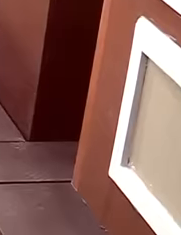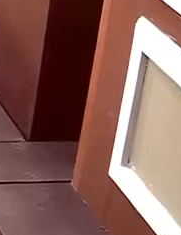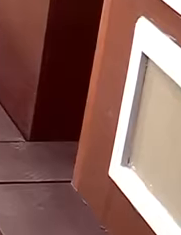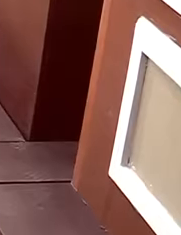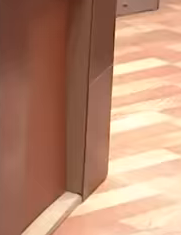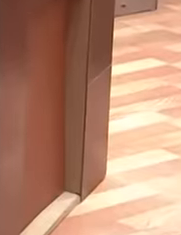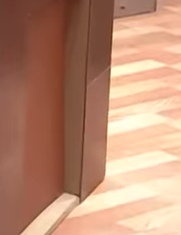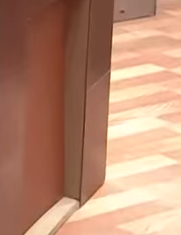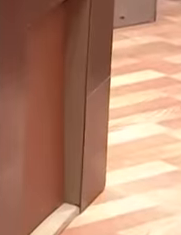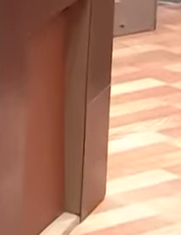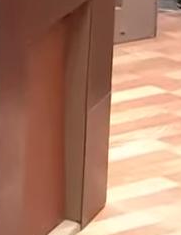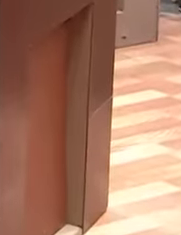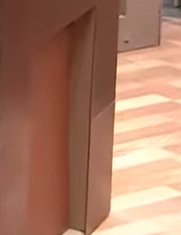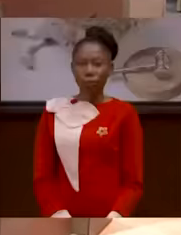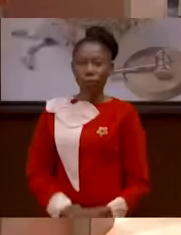Arise.